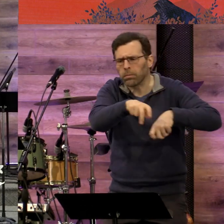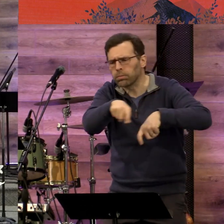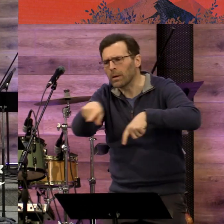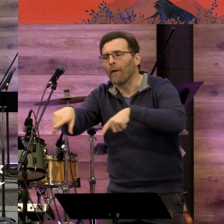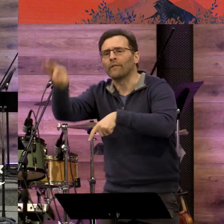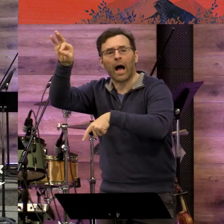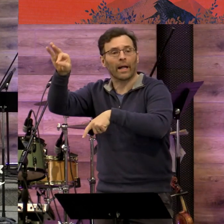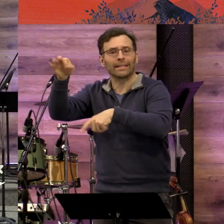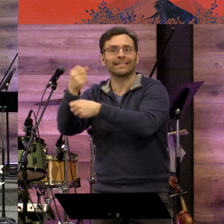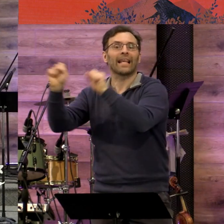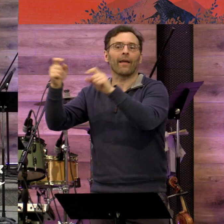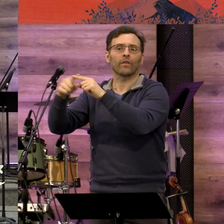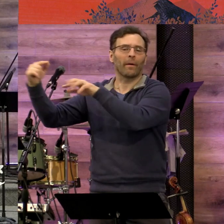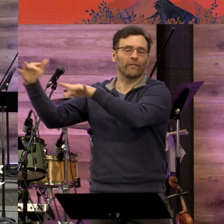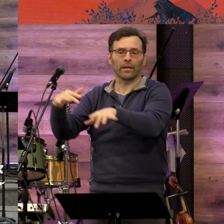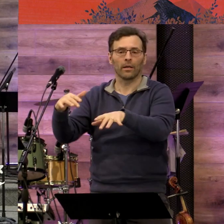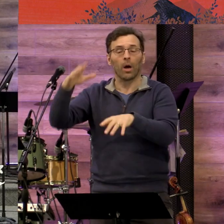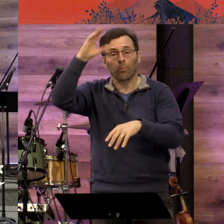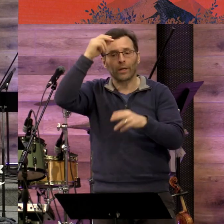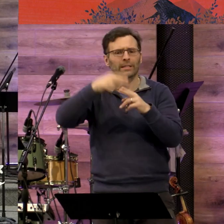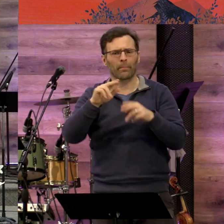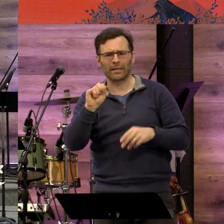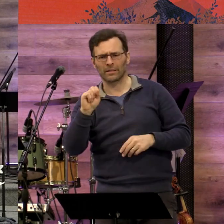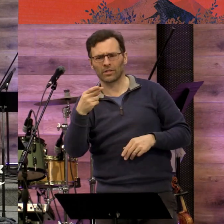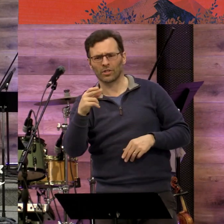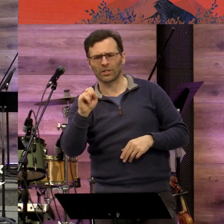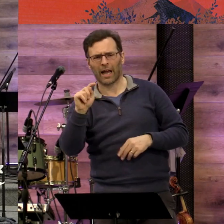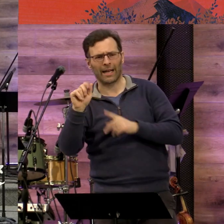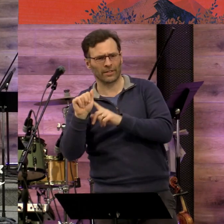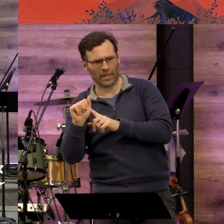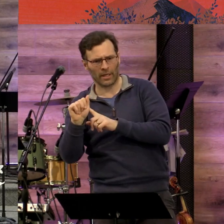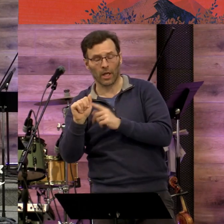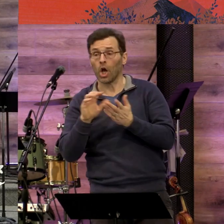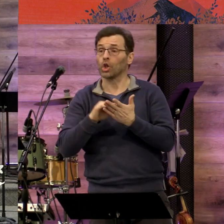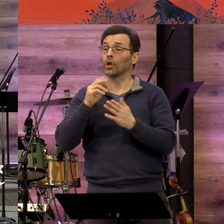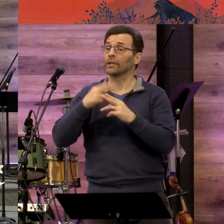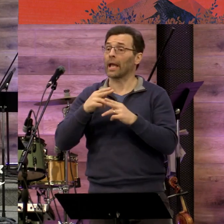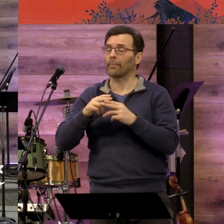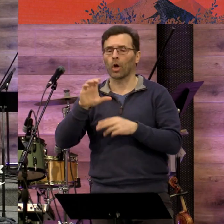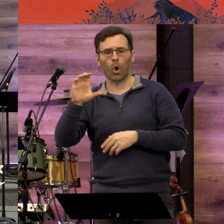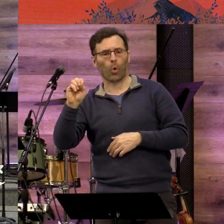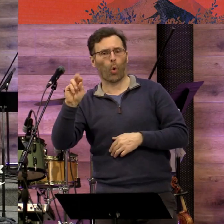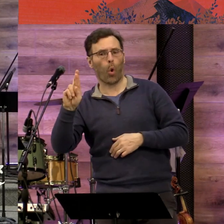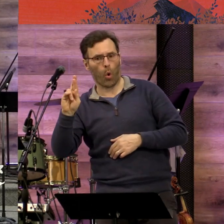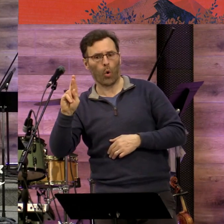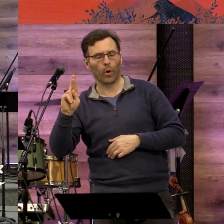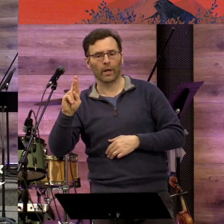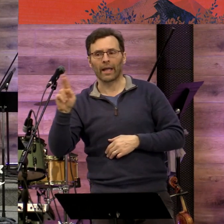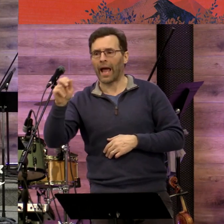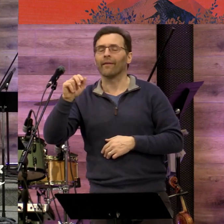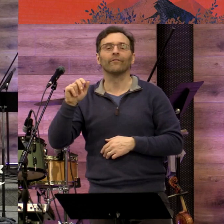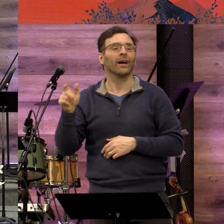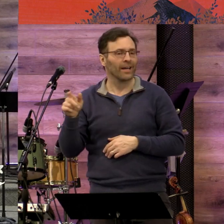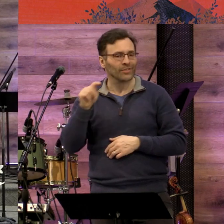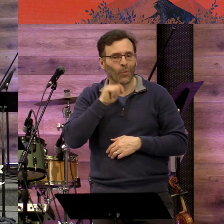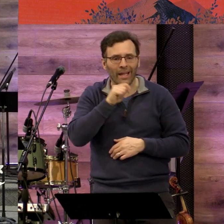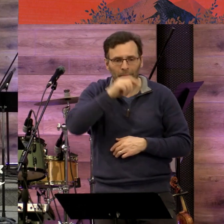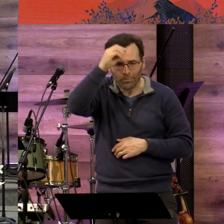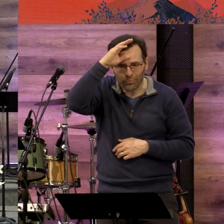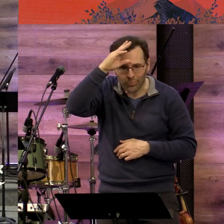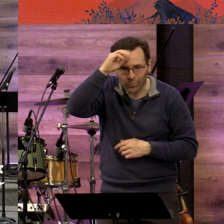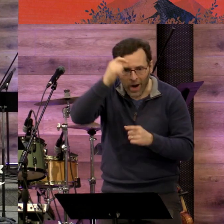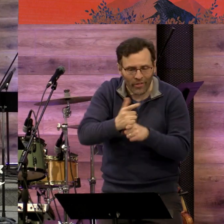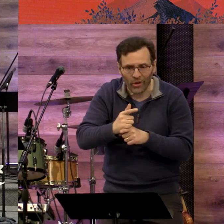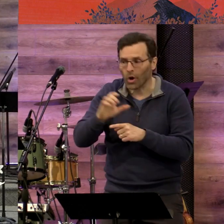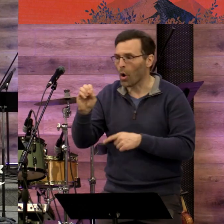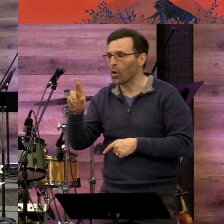from an invasion. The boy's name is Shasta, but he actually really learns that his name is Kor, and he has a twin brother, Corin, and it becomes clear